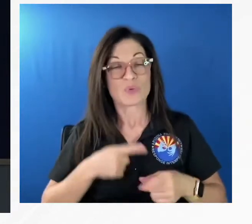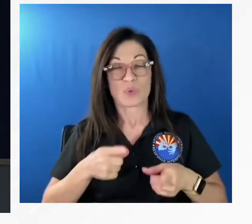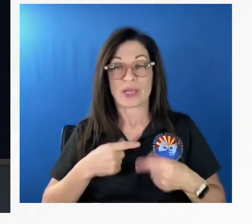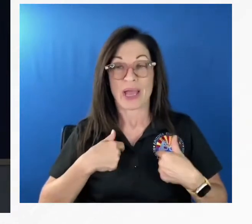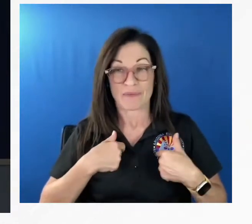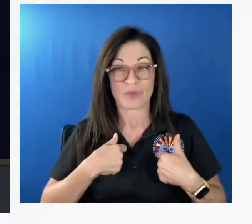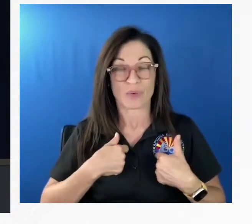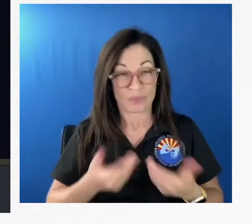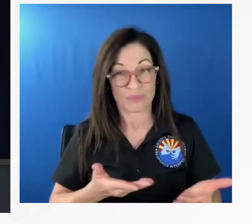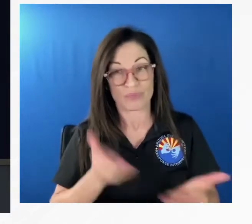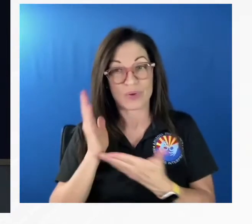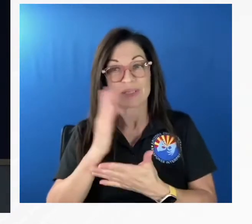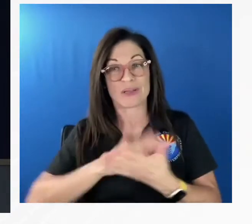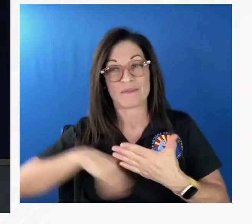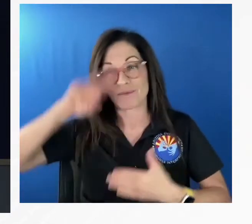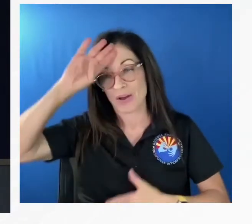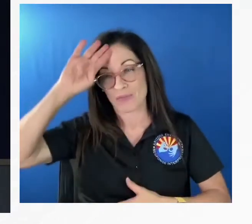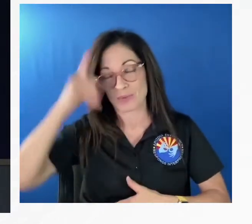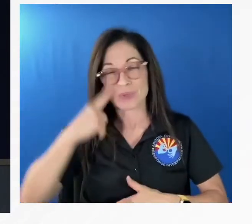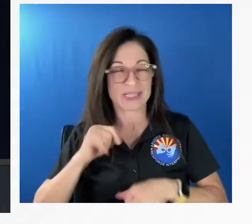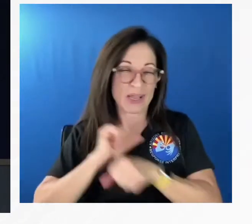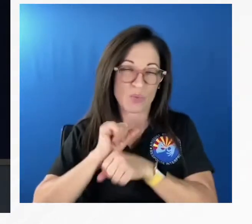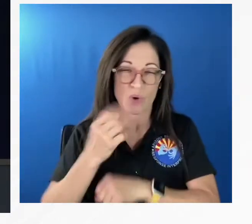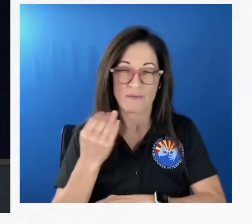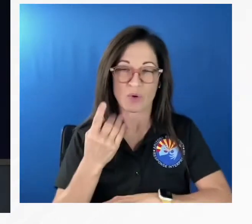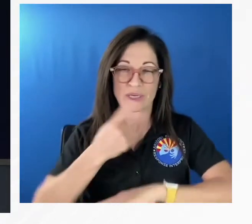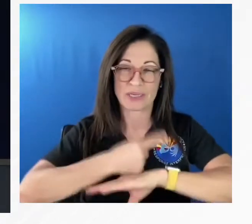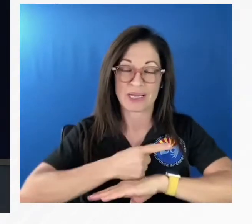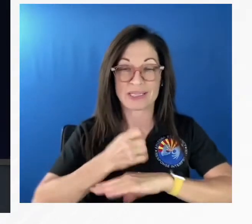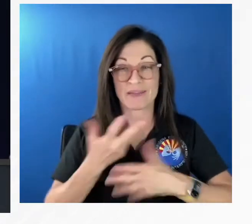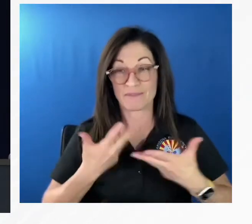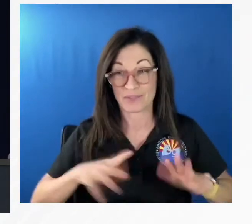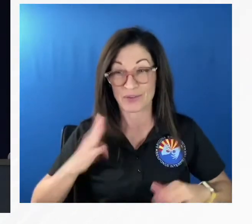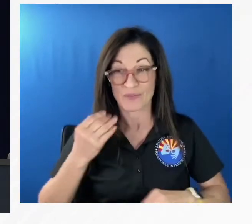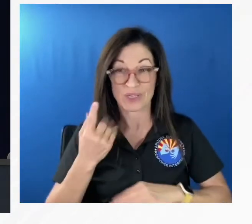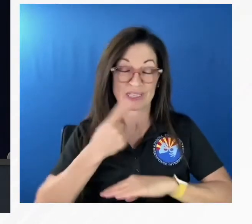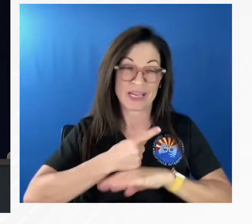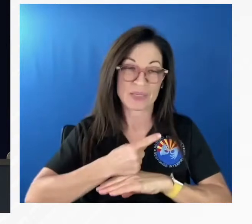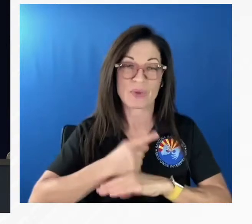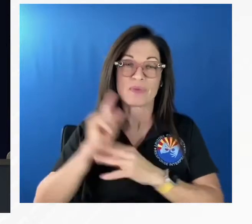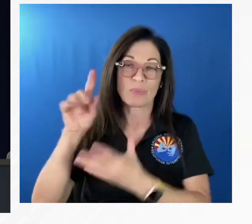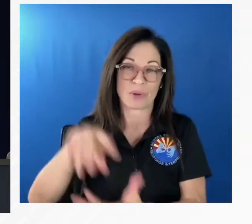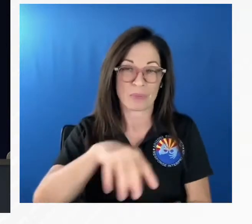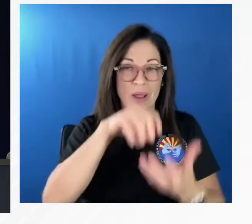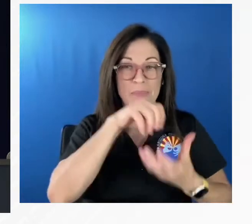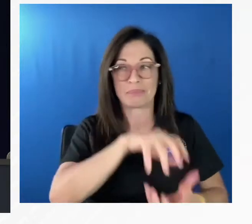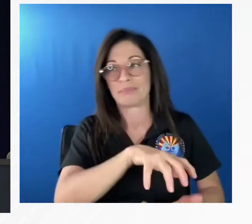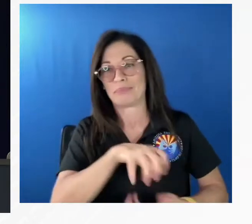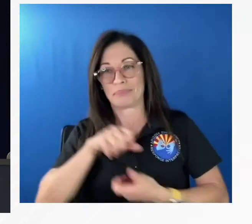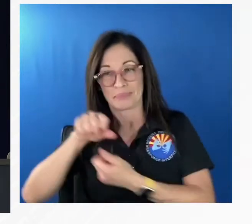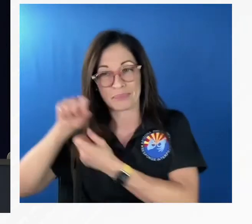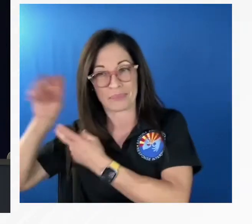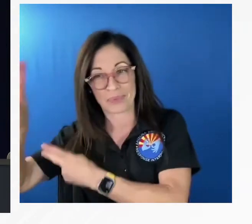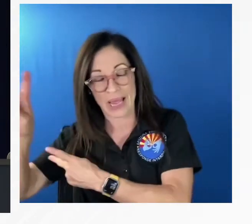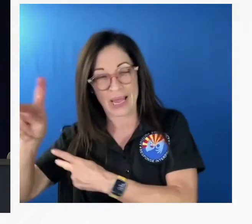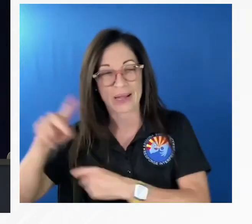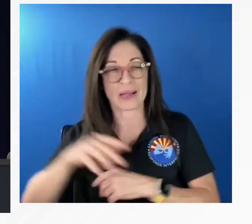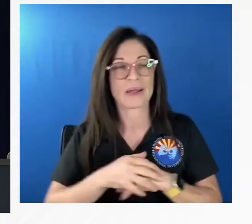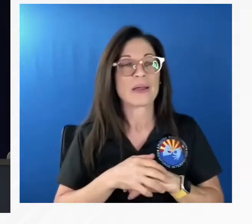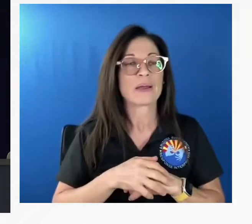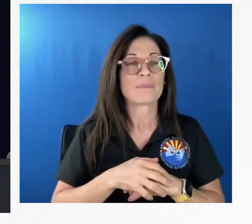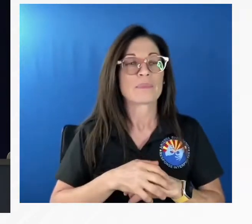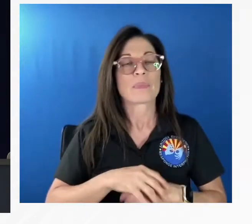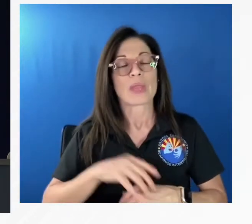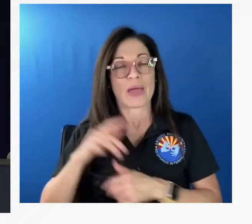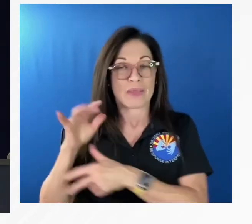they go get some days off and move to the next fire or come back. So then we would have to transport those firefighters in helicopters, fly them out to those